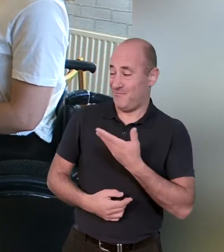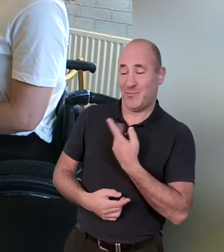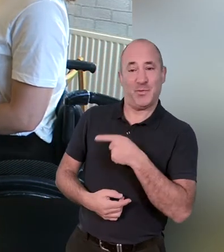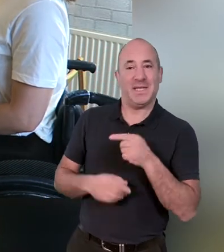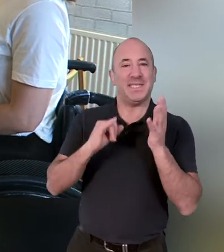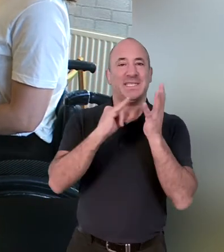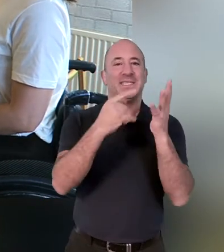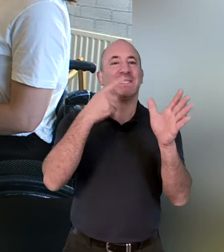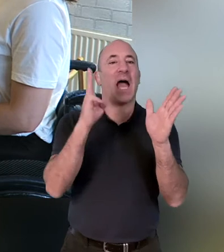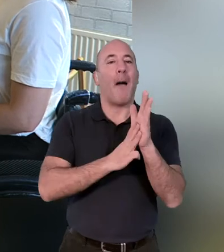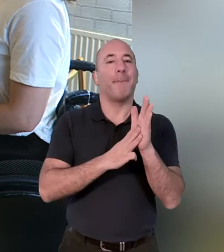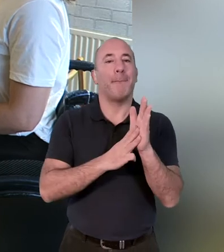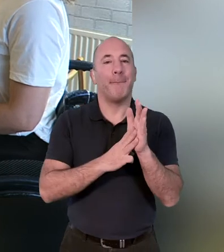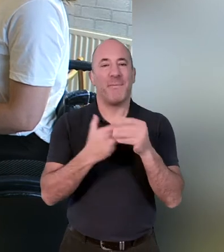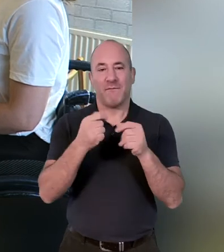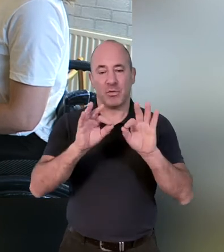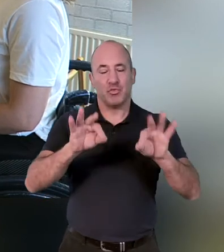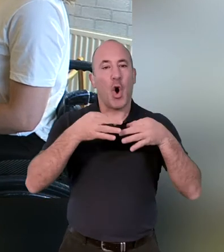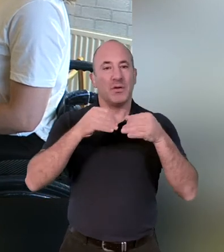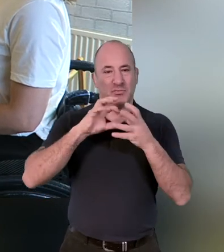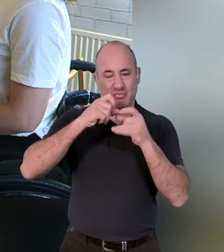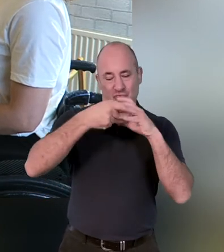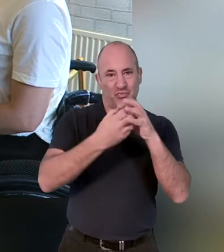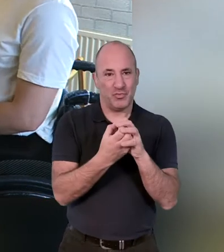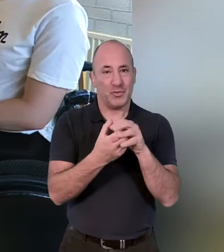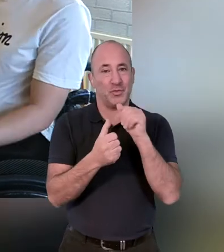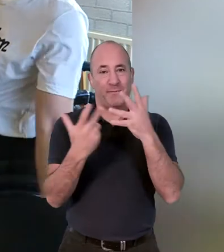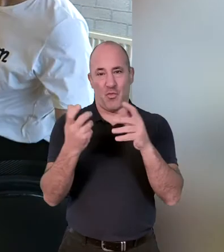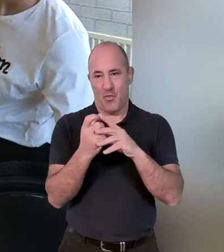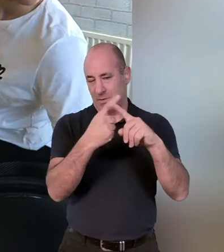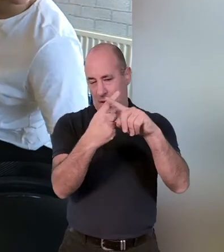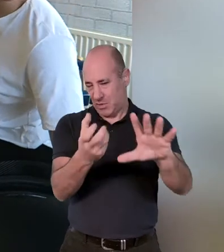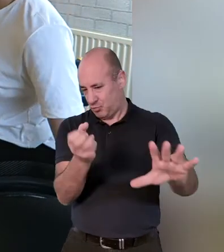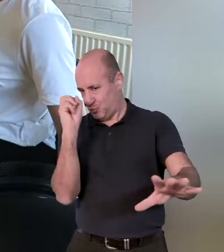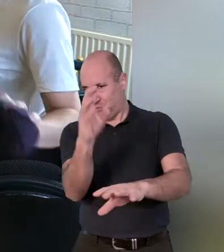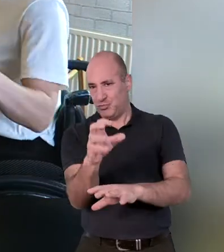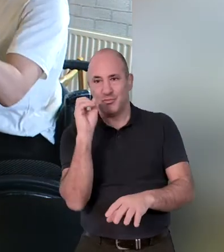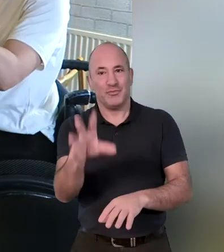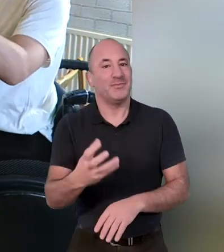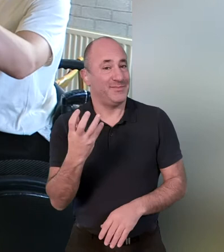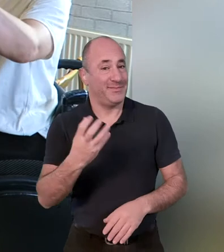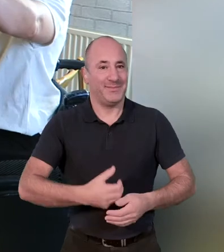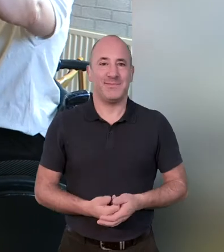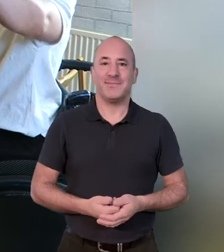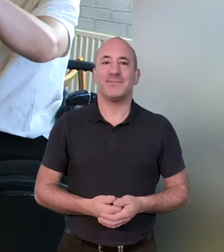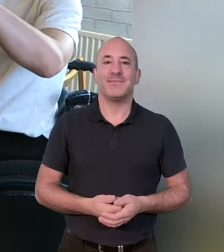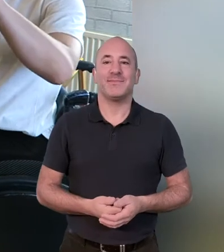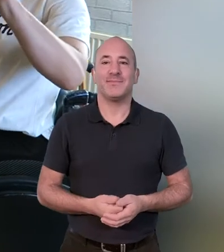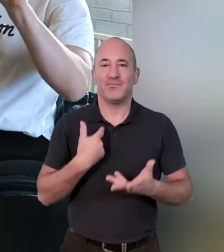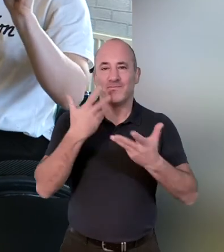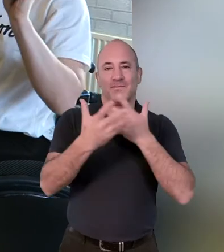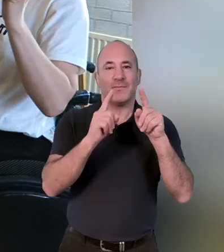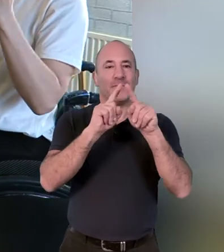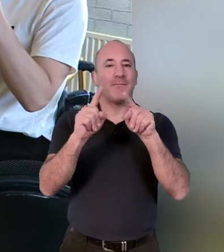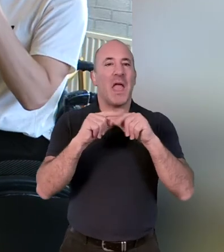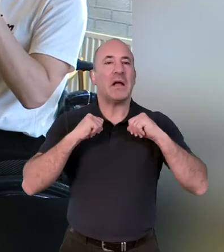and then Sam will have some rolled up socks which she will be using as targets. So we're going to take you through